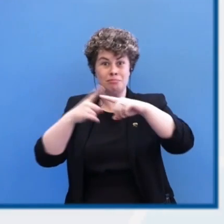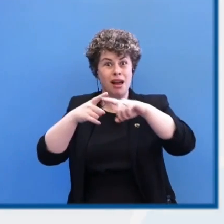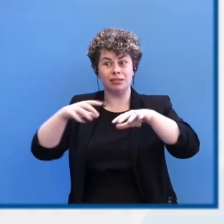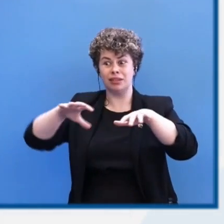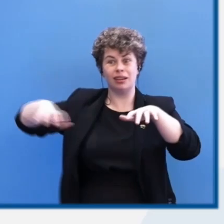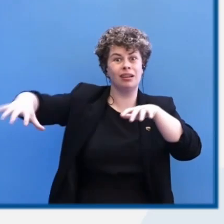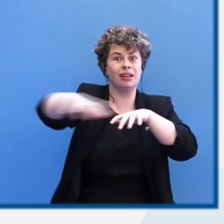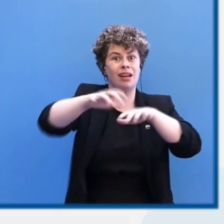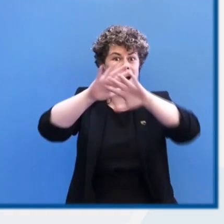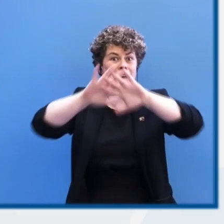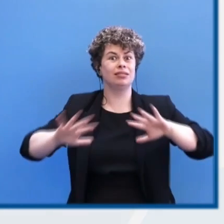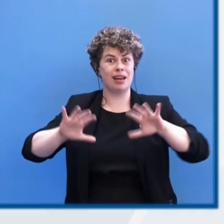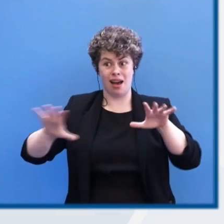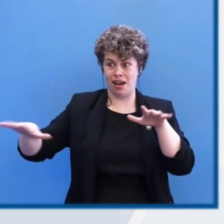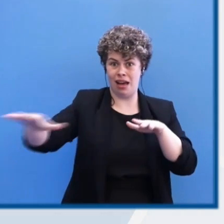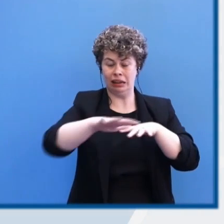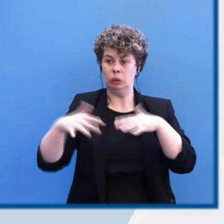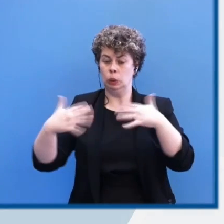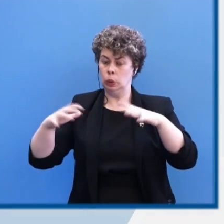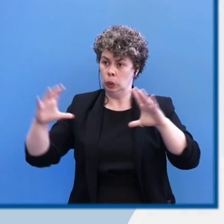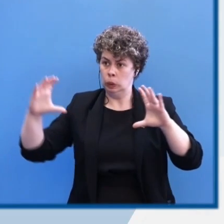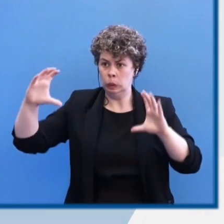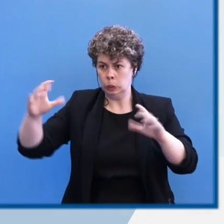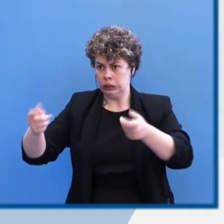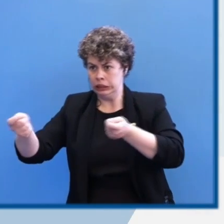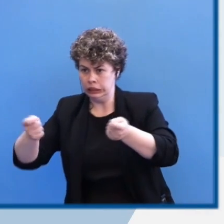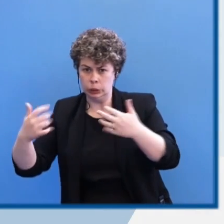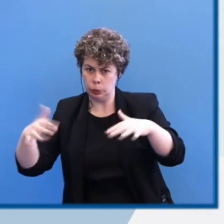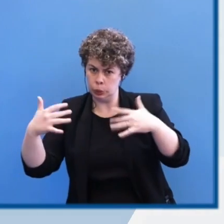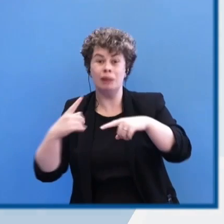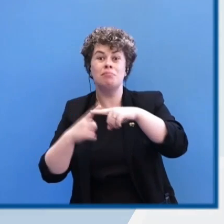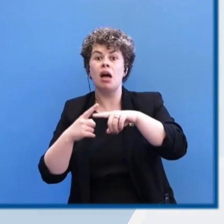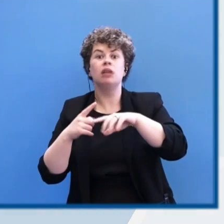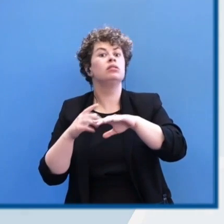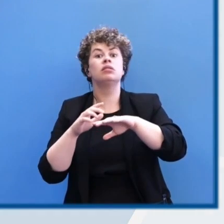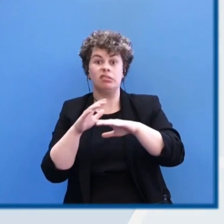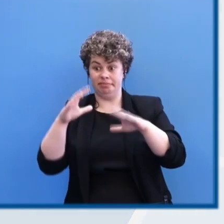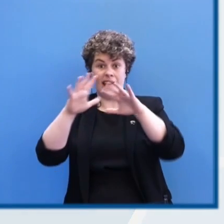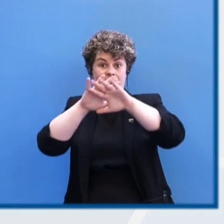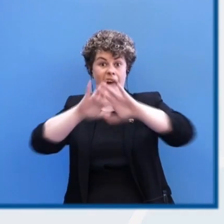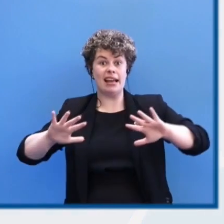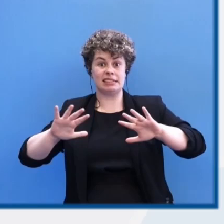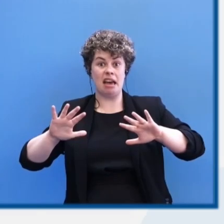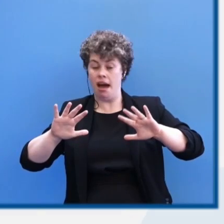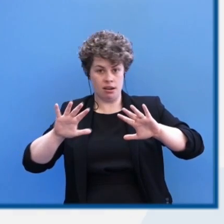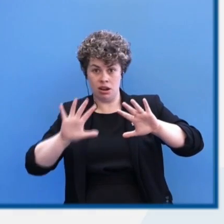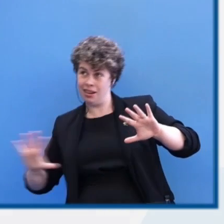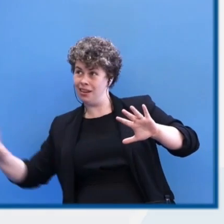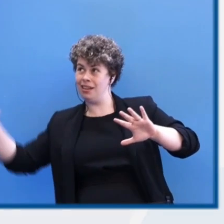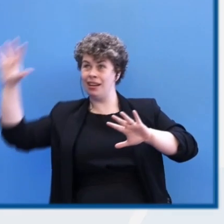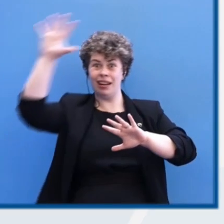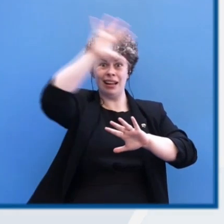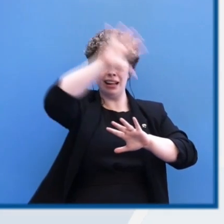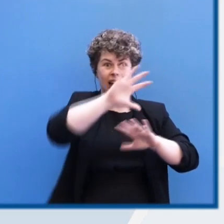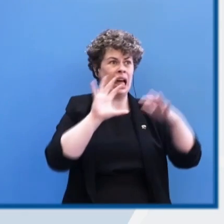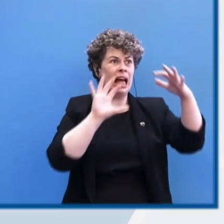but also externally, and that would include even the non-traditional partners. And this is a must